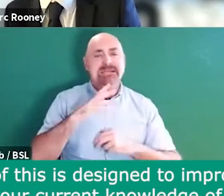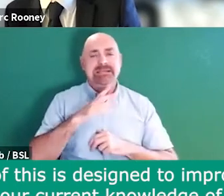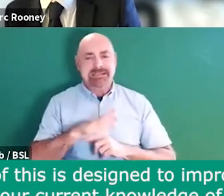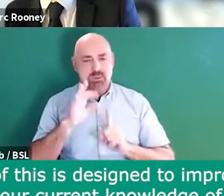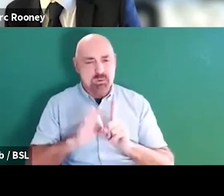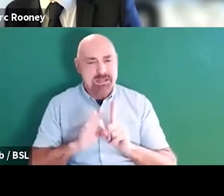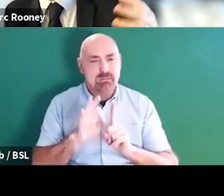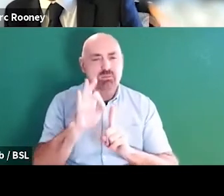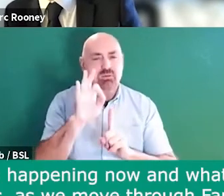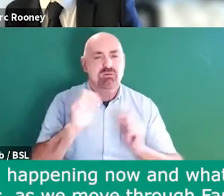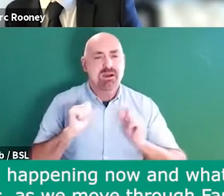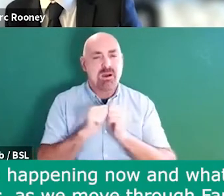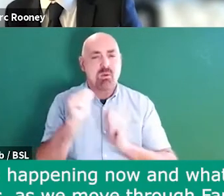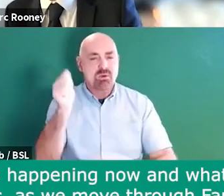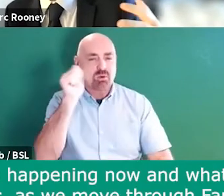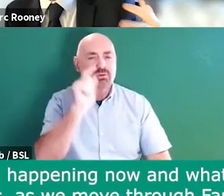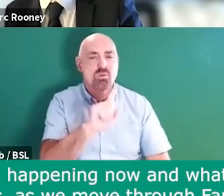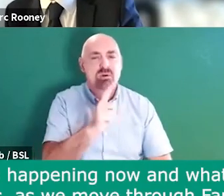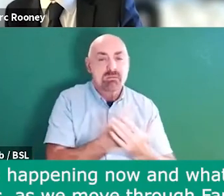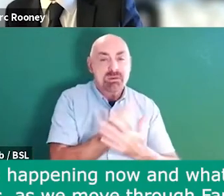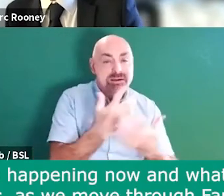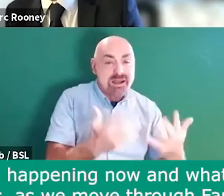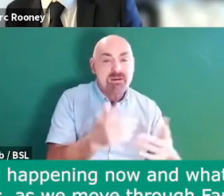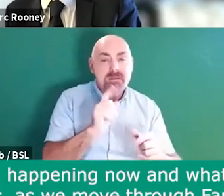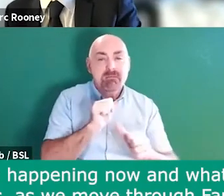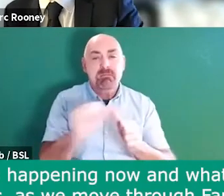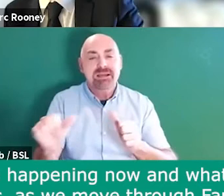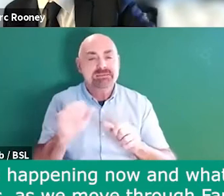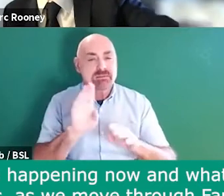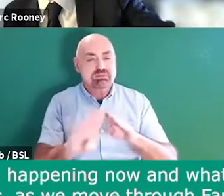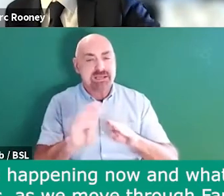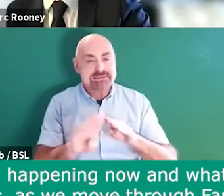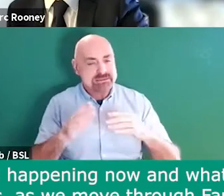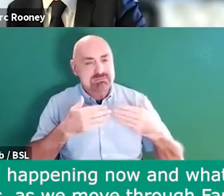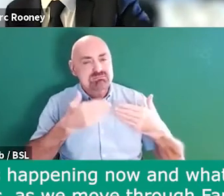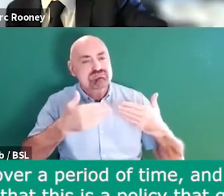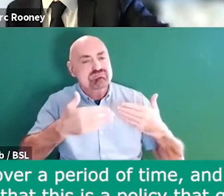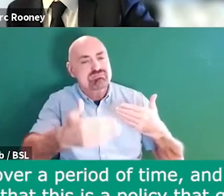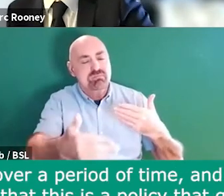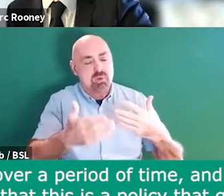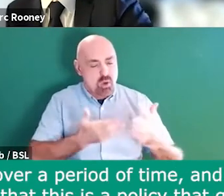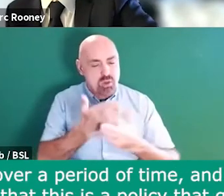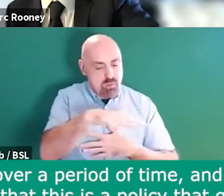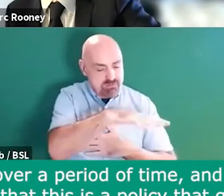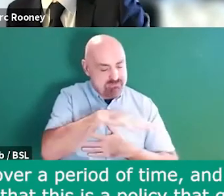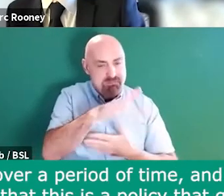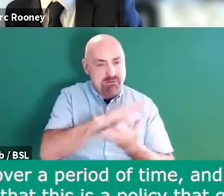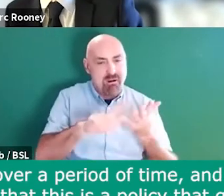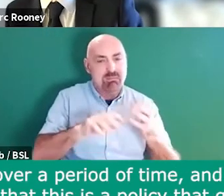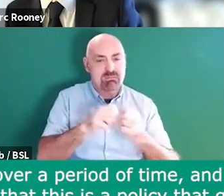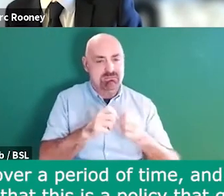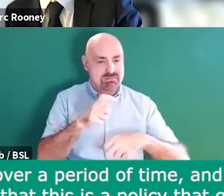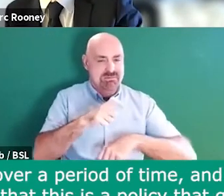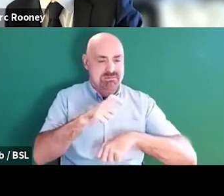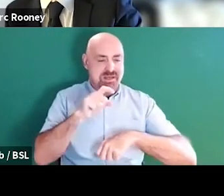kind of knowledge of what is happening now and what the best practice is as we move through with family hubs over a period of time. And I hope that